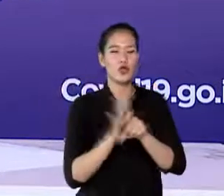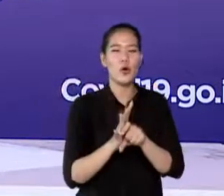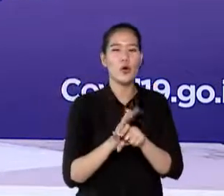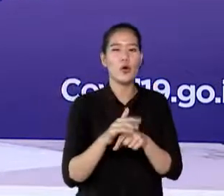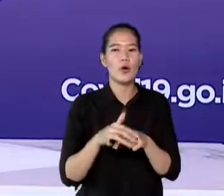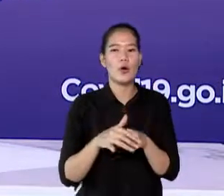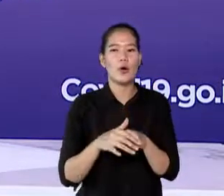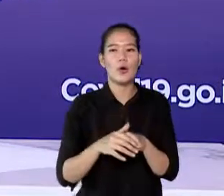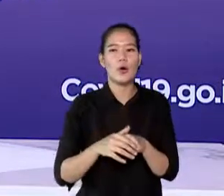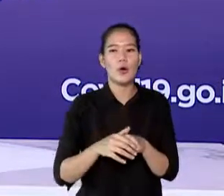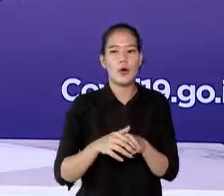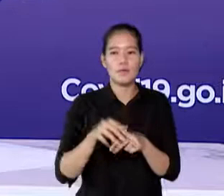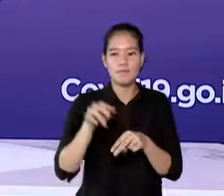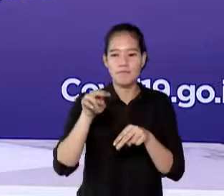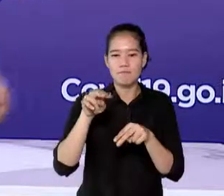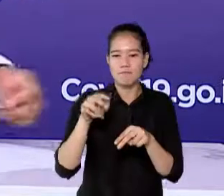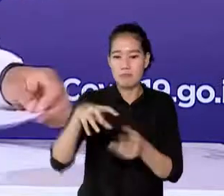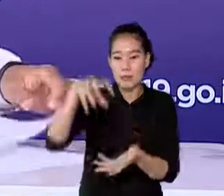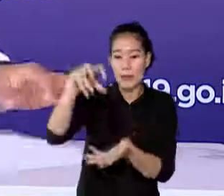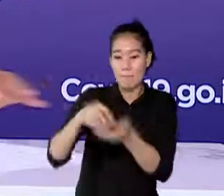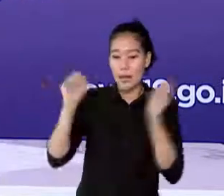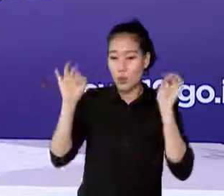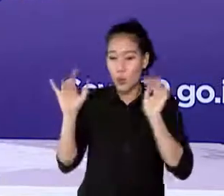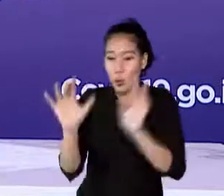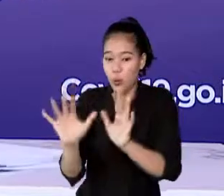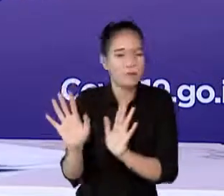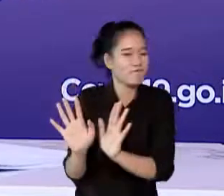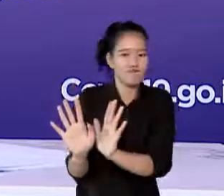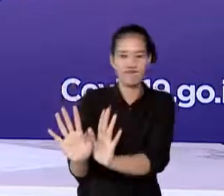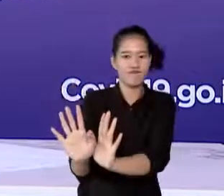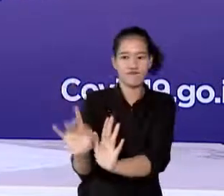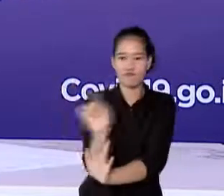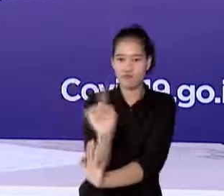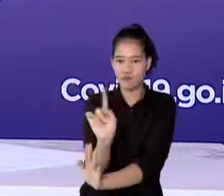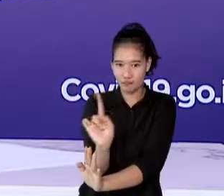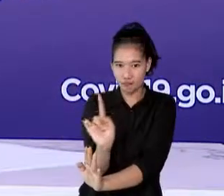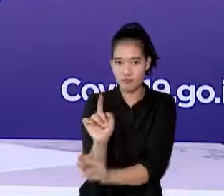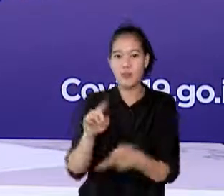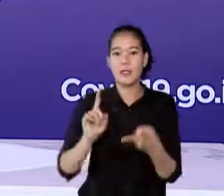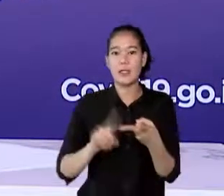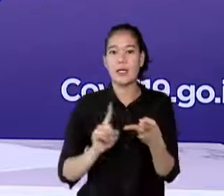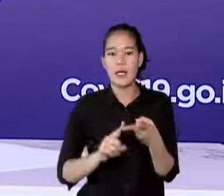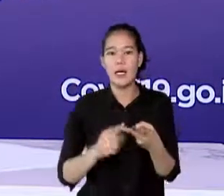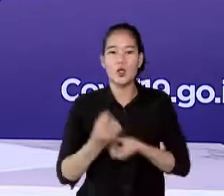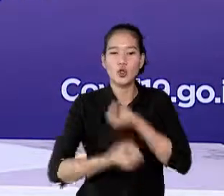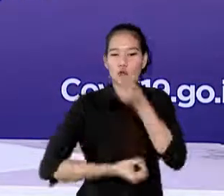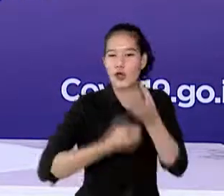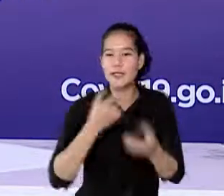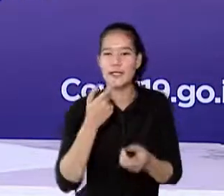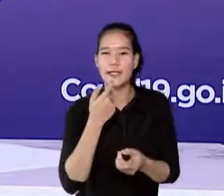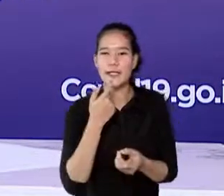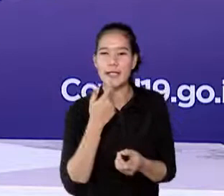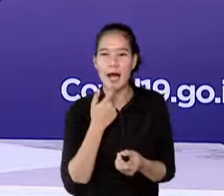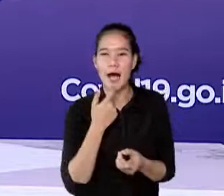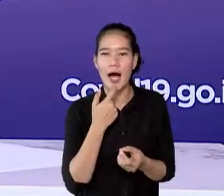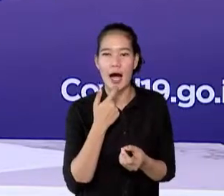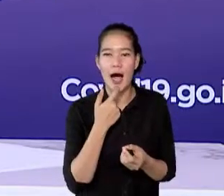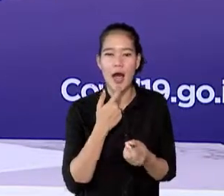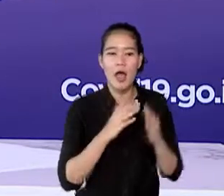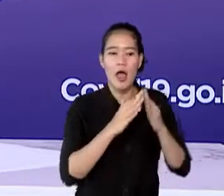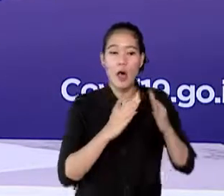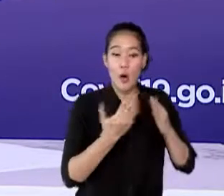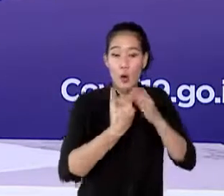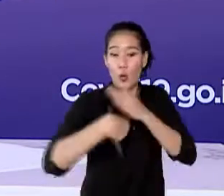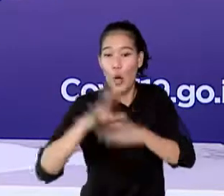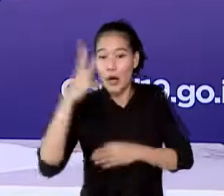by identifying the crowd points in the local areas, socializing of the appeal to not go home